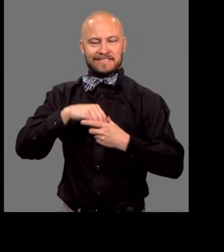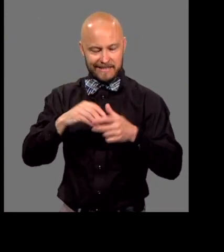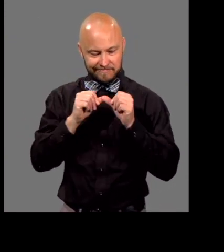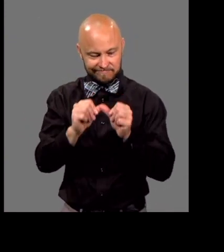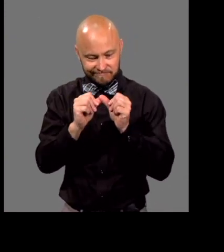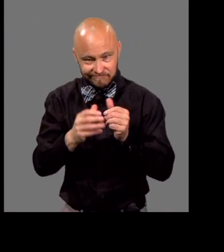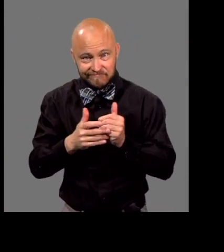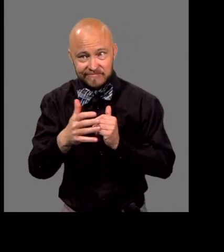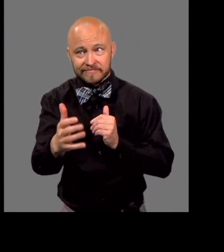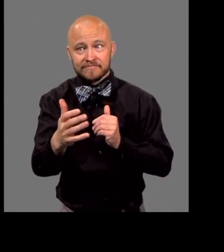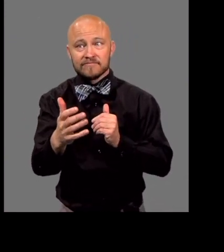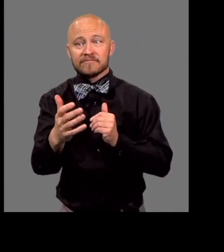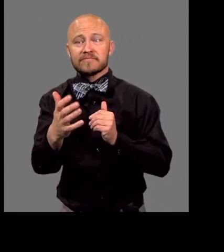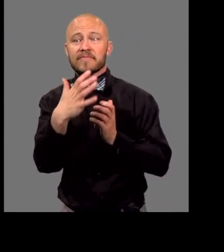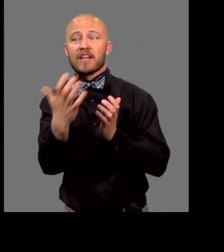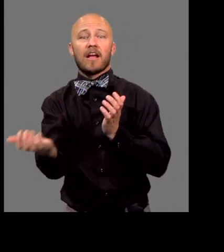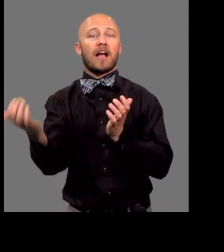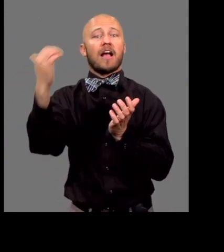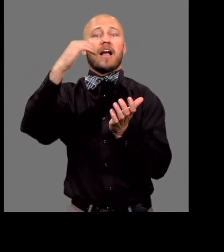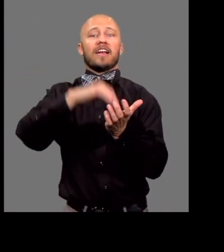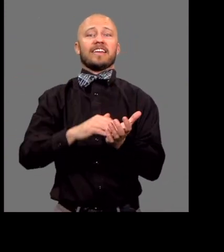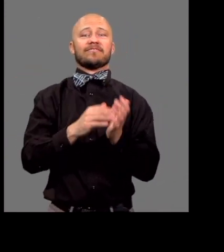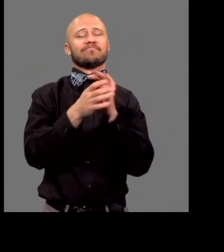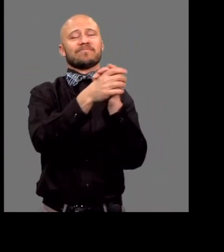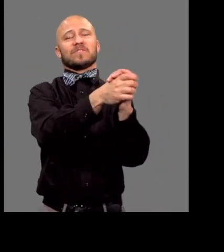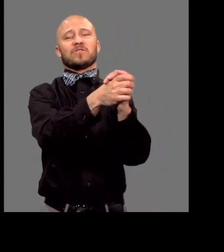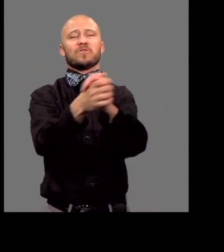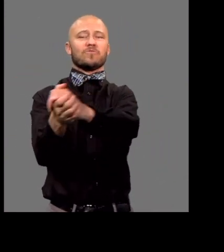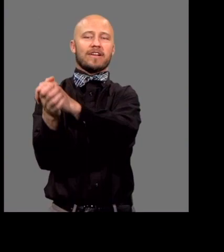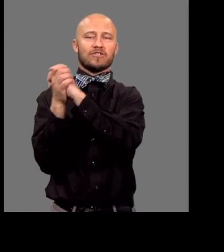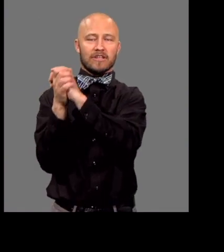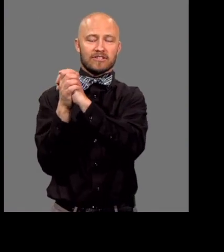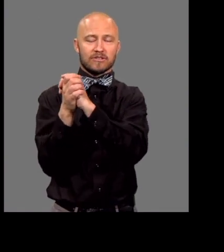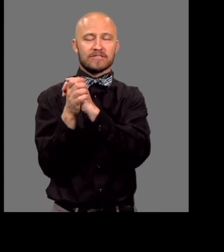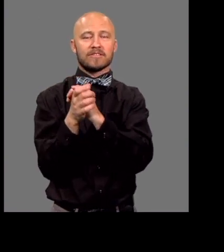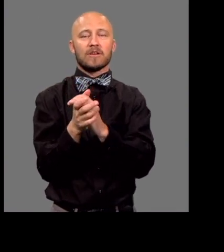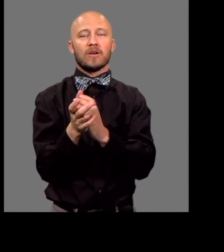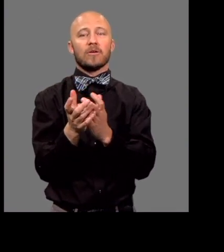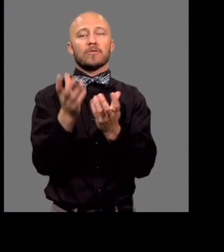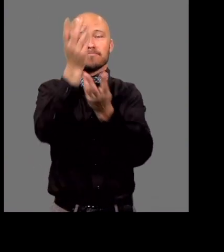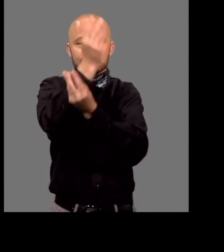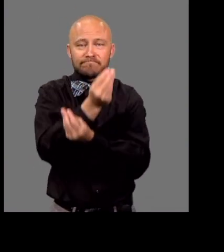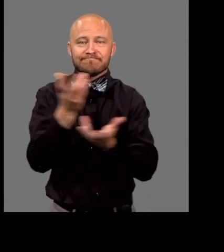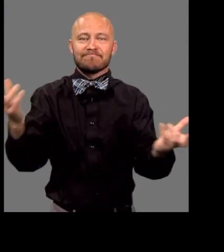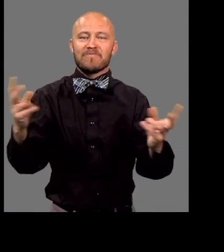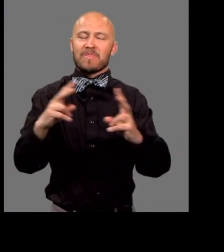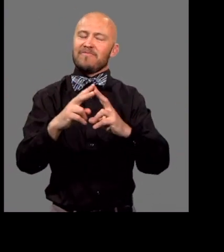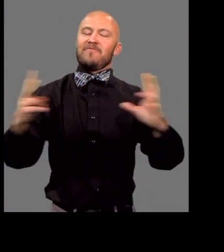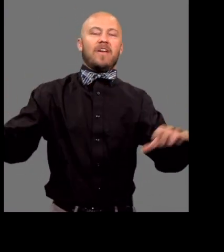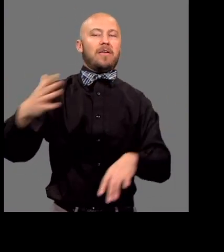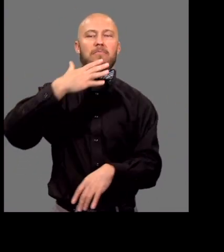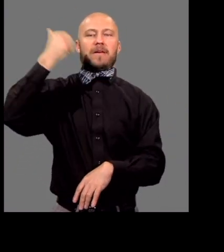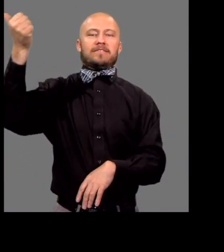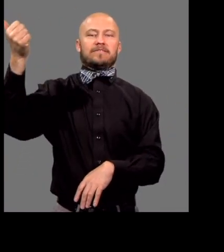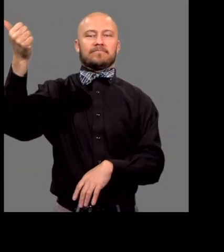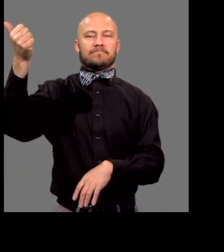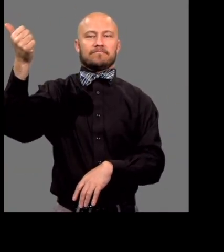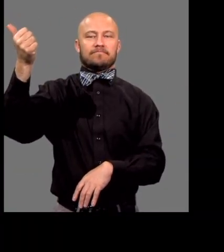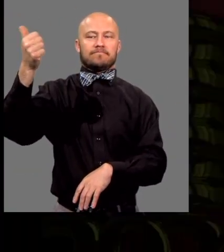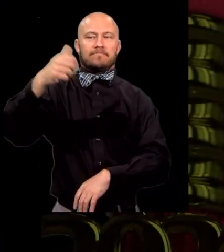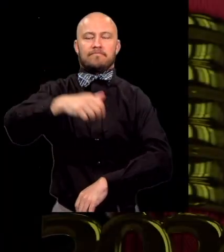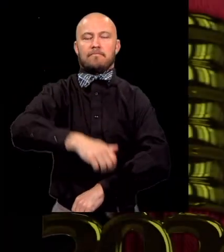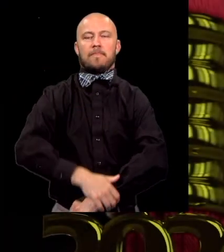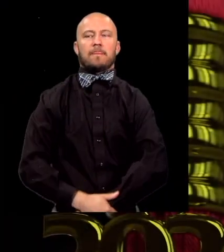may take you. Once again, graduates, congratulations. We wish you the very best.